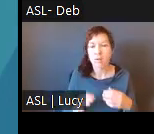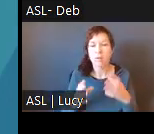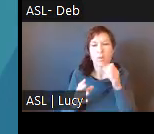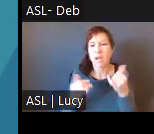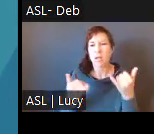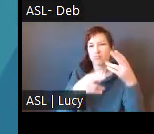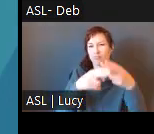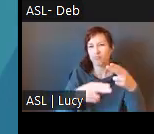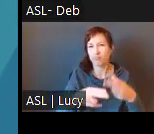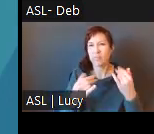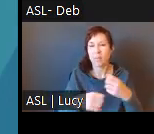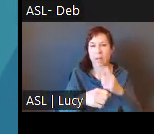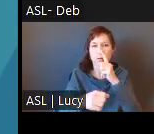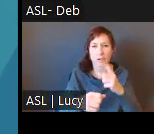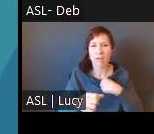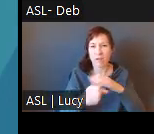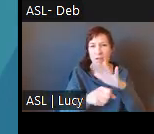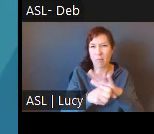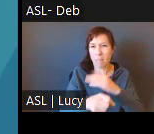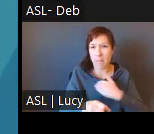just so that we can make sure? Okay,